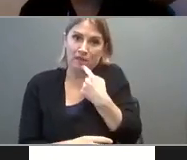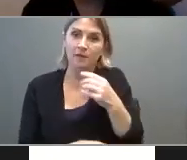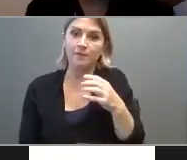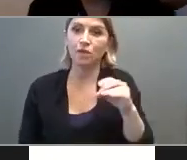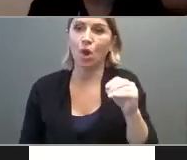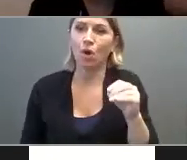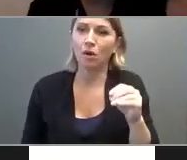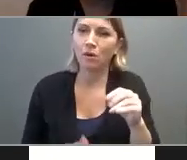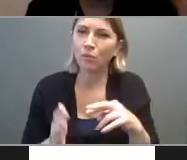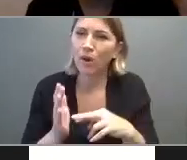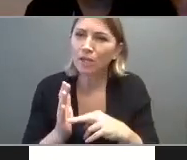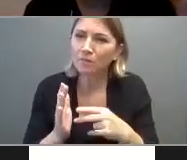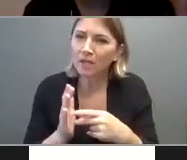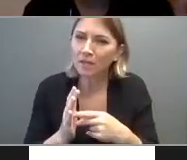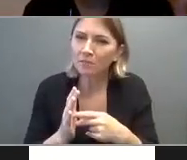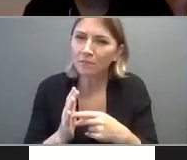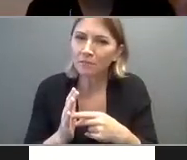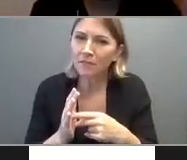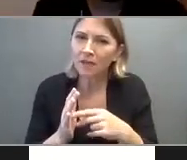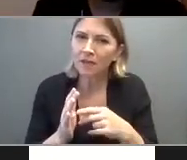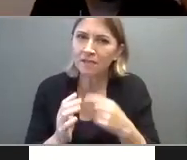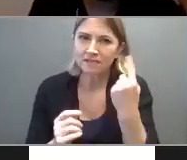Prajakta, what do you mean by 0?